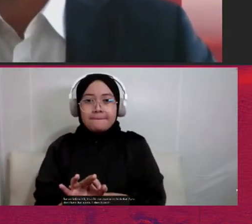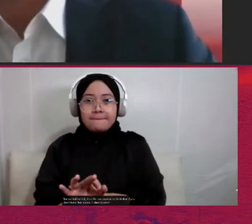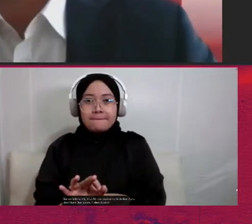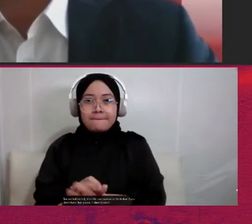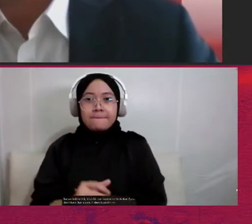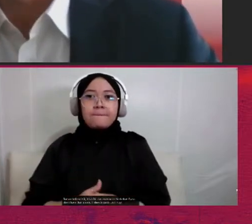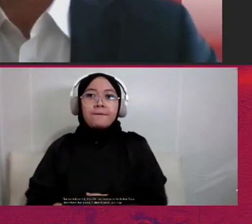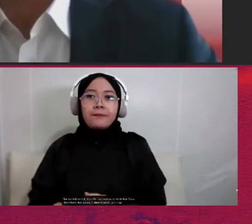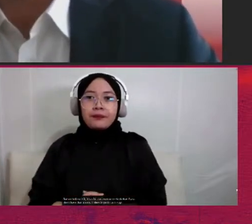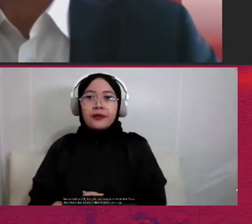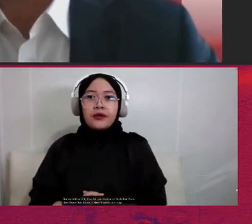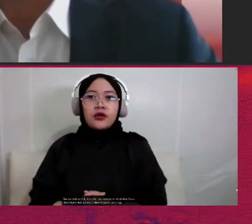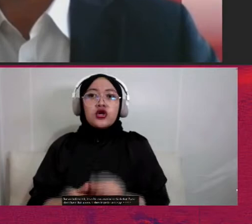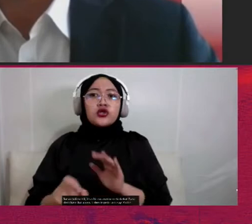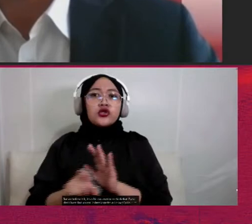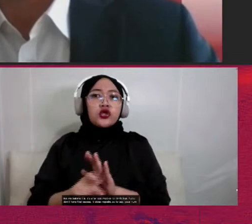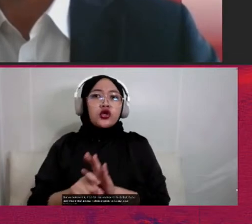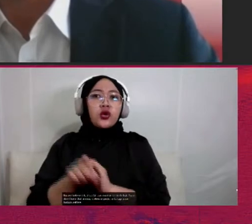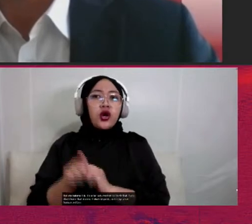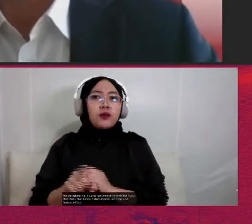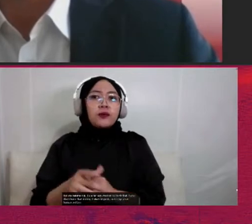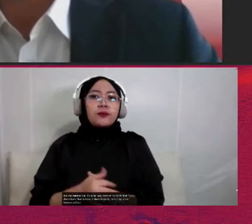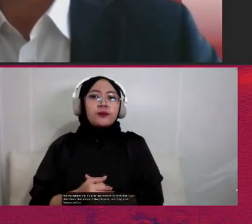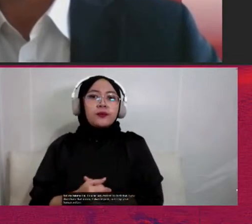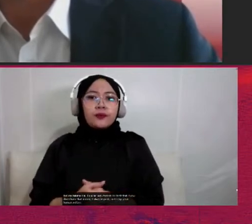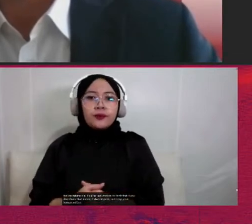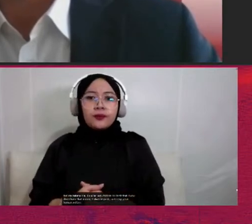impede, so to say, your human welfare.